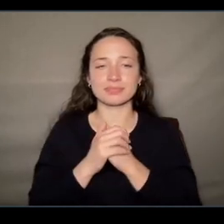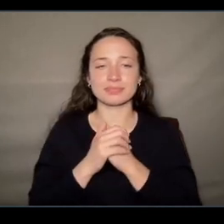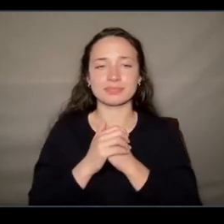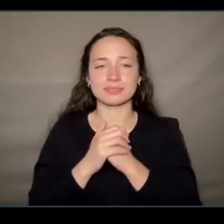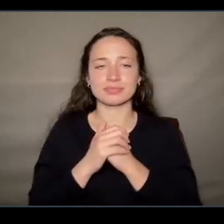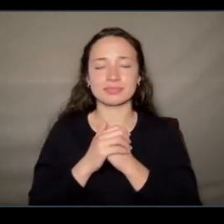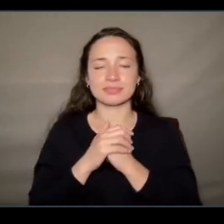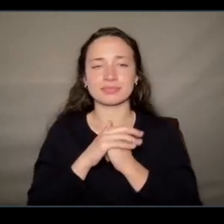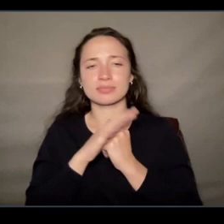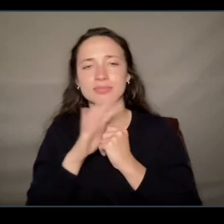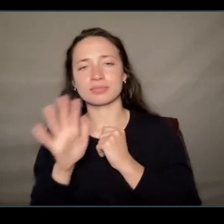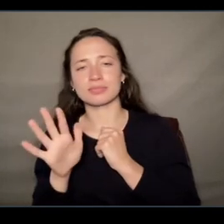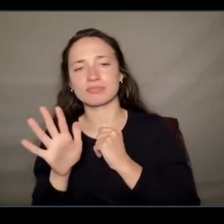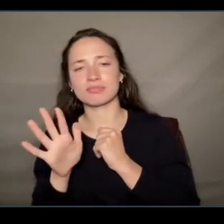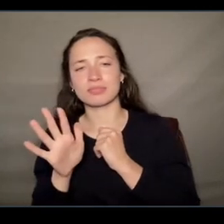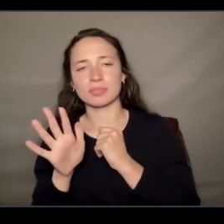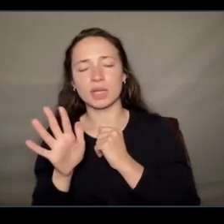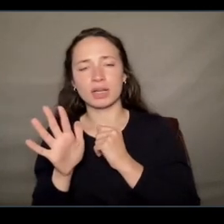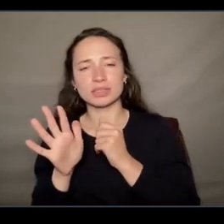Let's see.